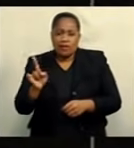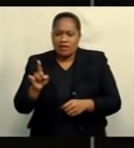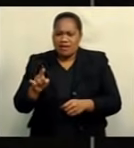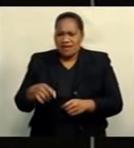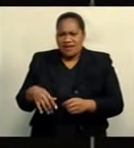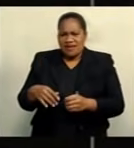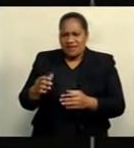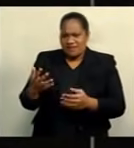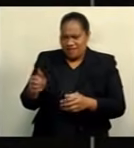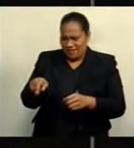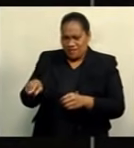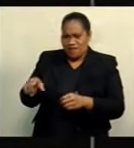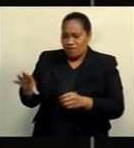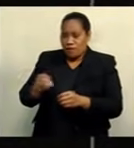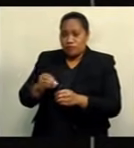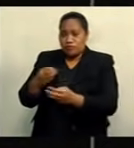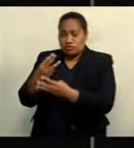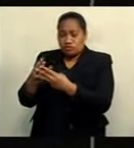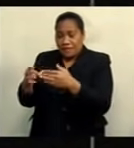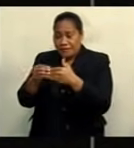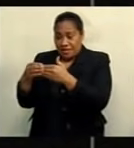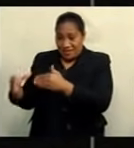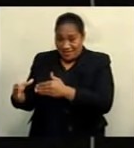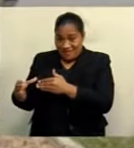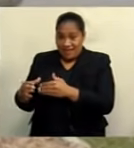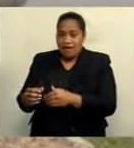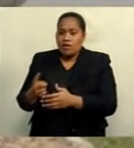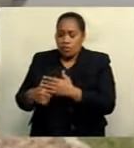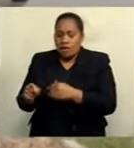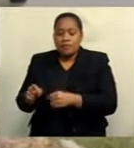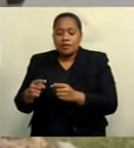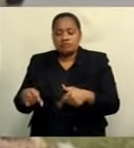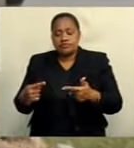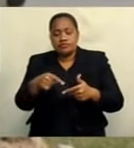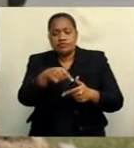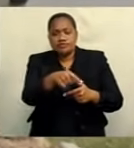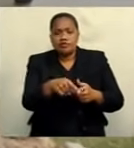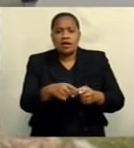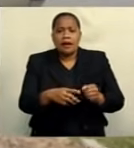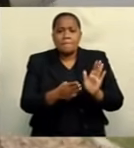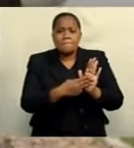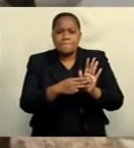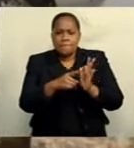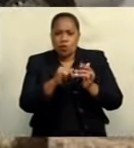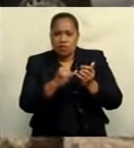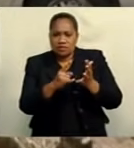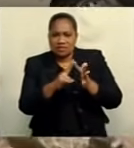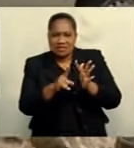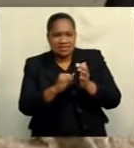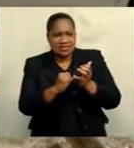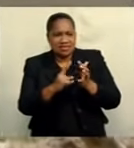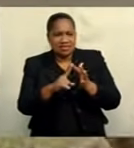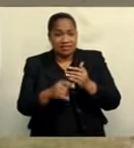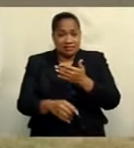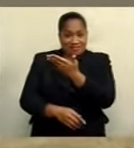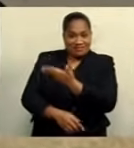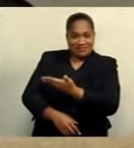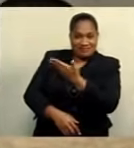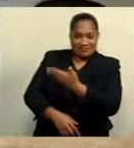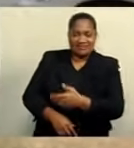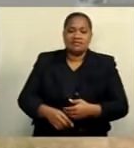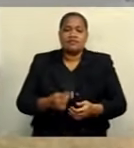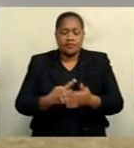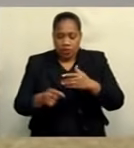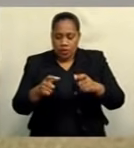William Ngavoka against party member Mosesim Bulitavu. The submission filed before Chief Justice Kamal Kumar seeks a court